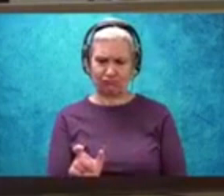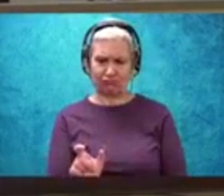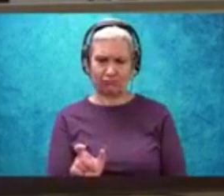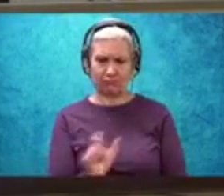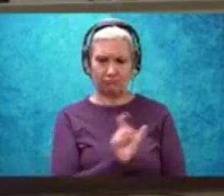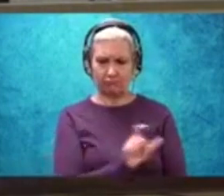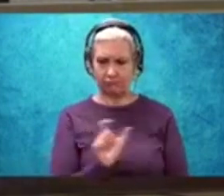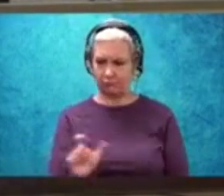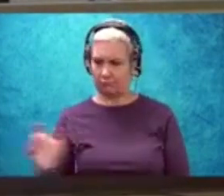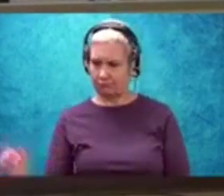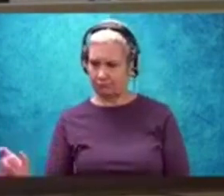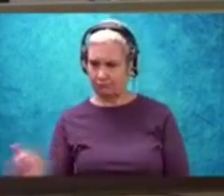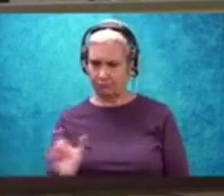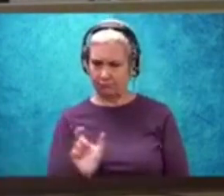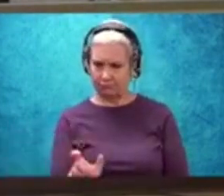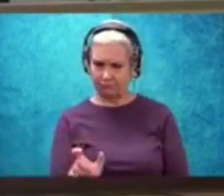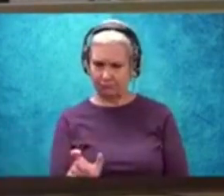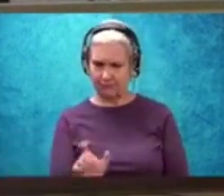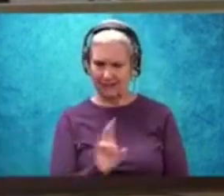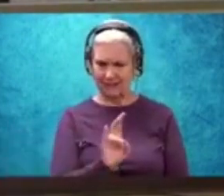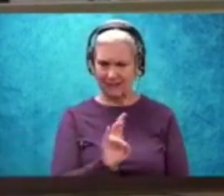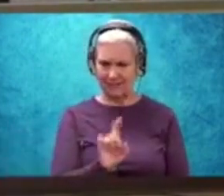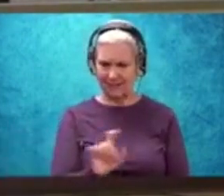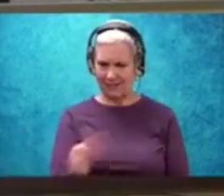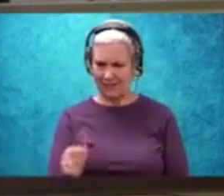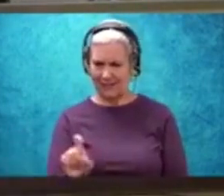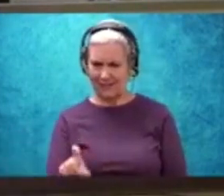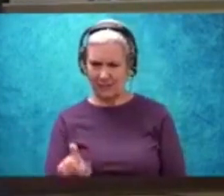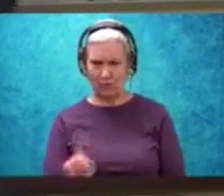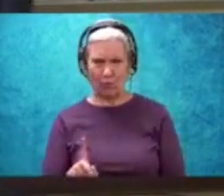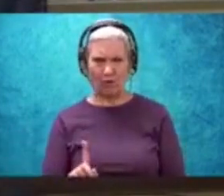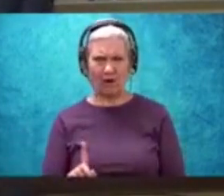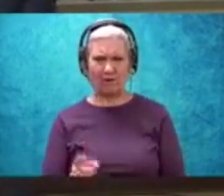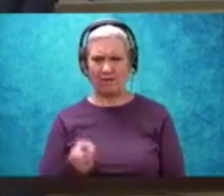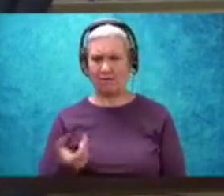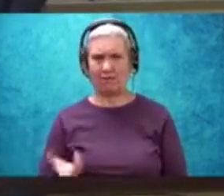equation, the 7x and the 10x. Where is that coming from?